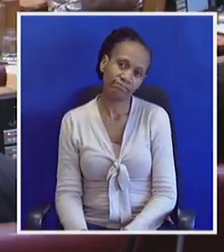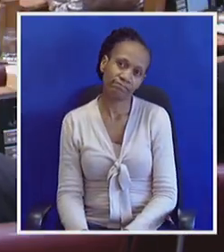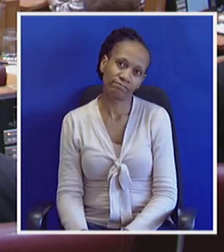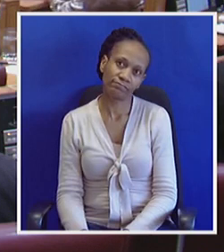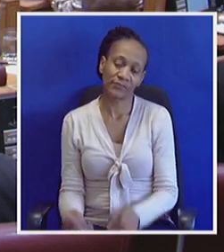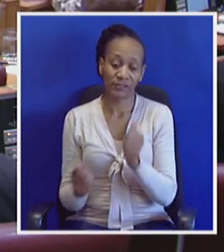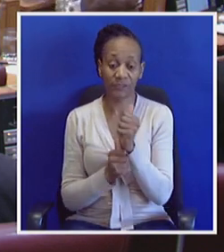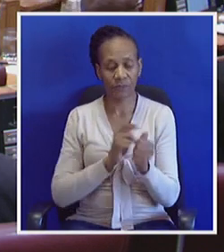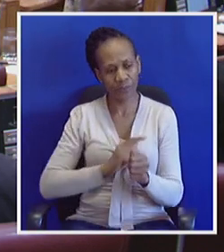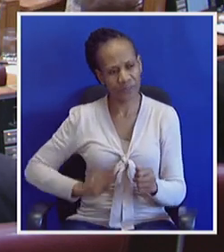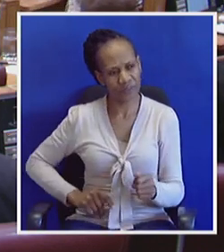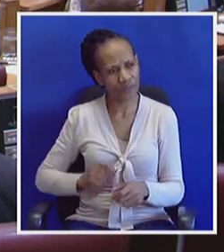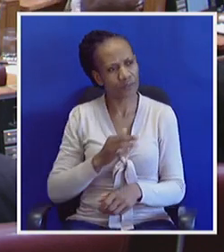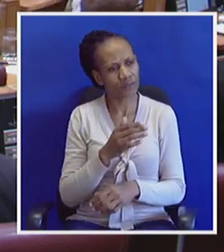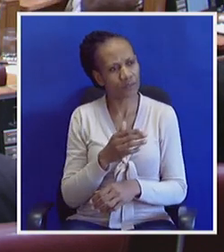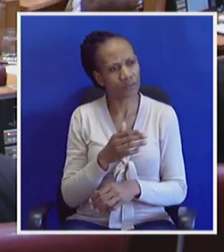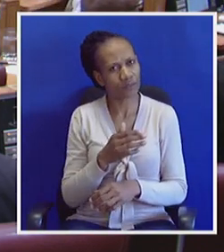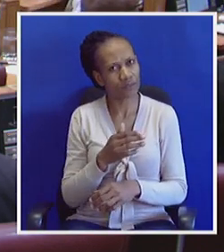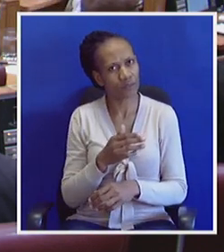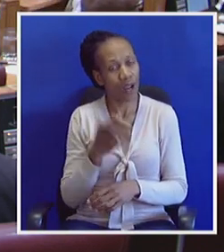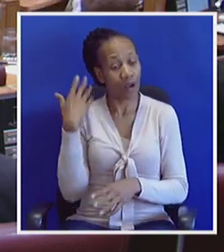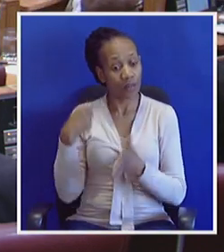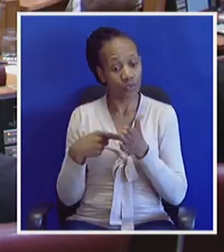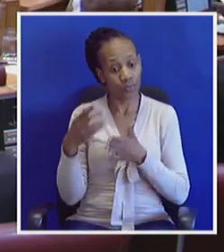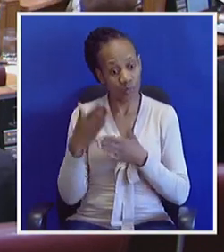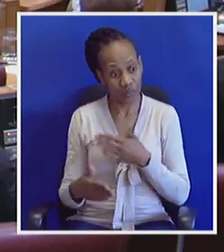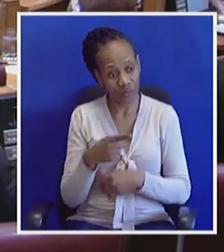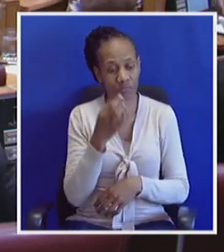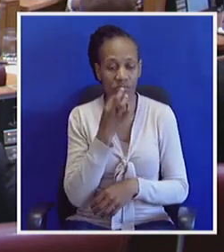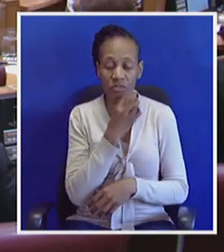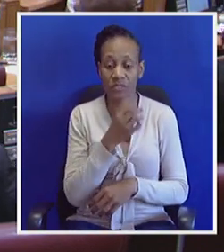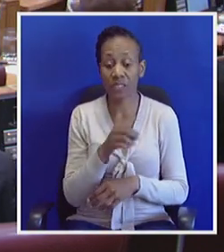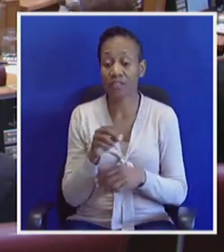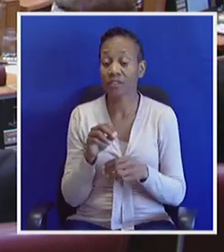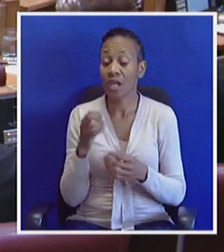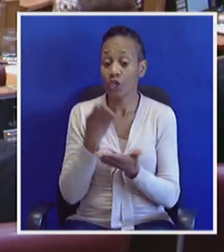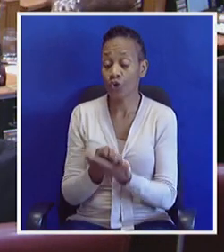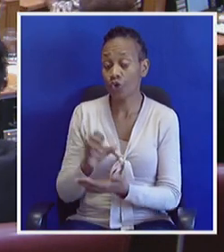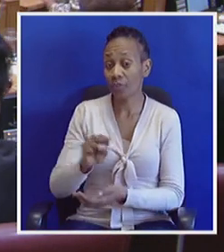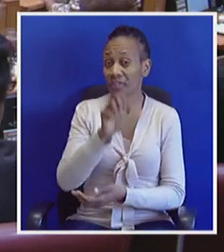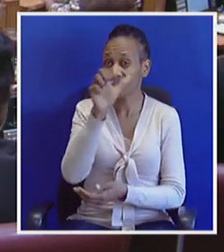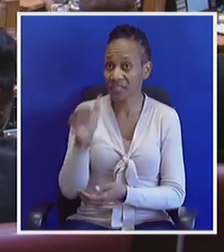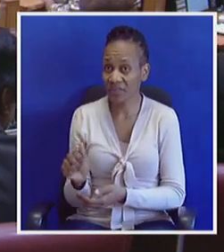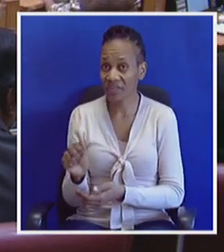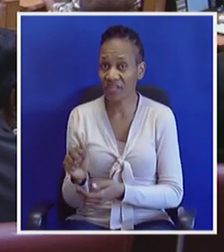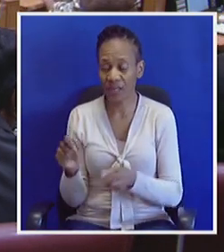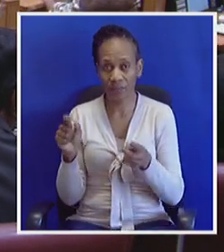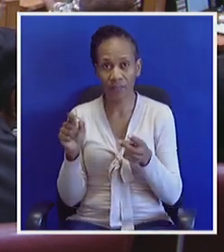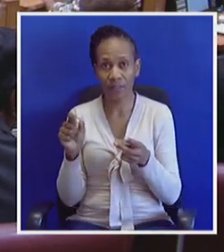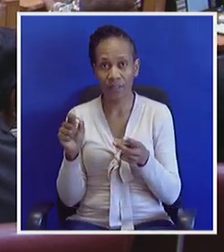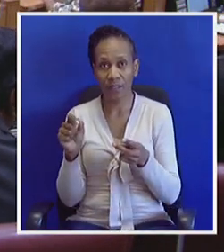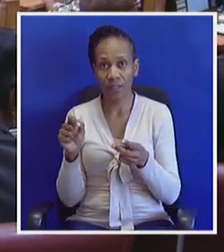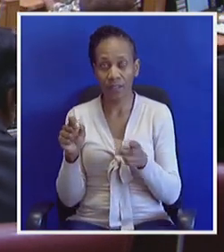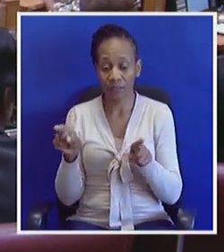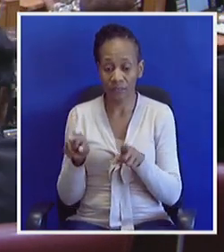Deputy President, during your address in Kimberley the past weekend, you highlighted the state of South Africa's economy and said that the ANC and the